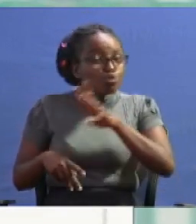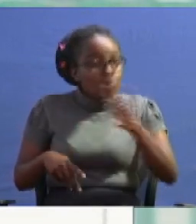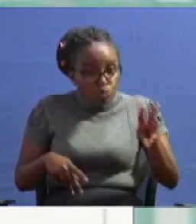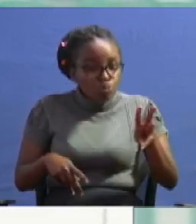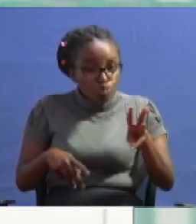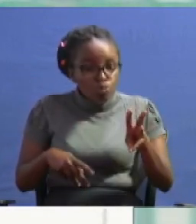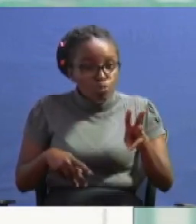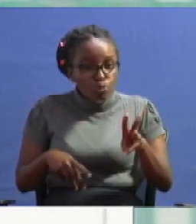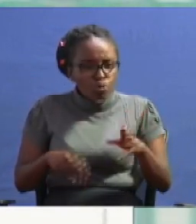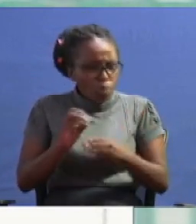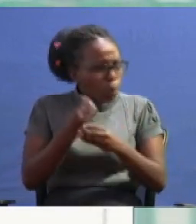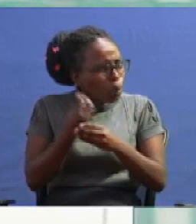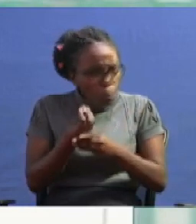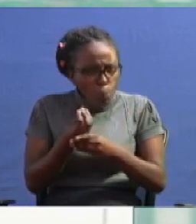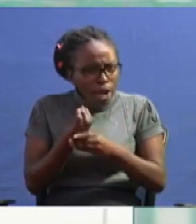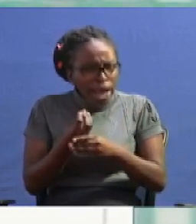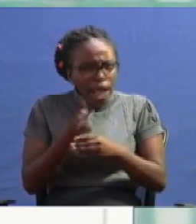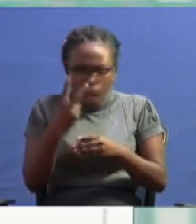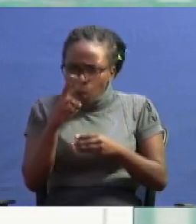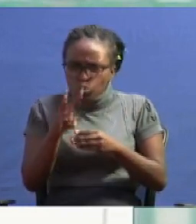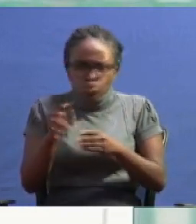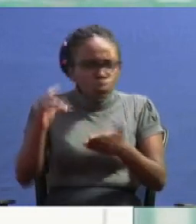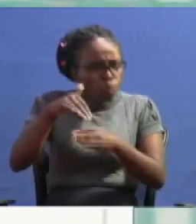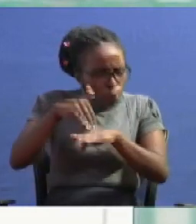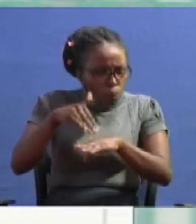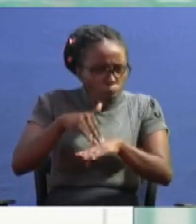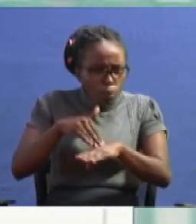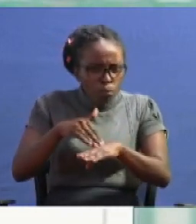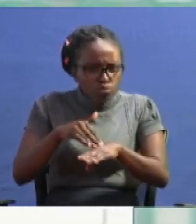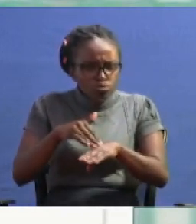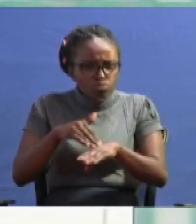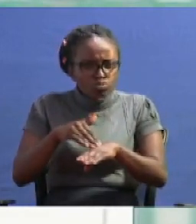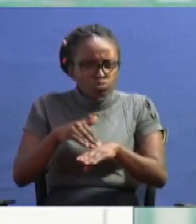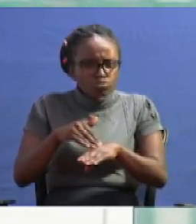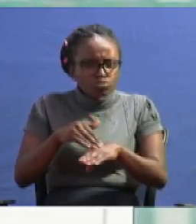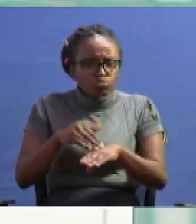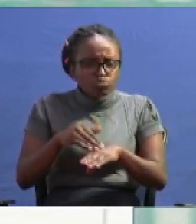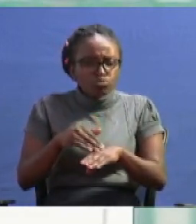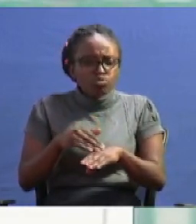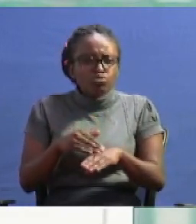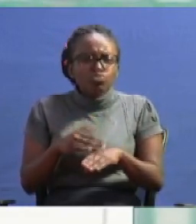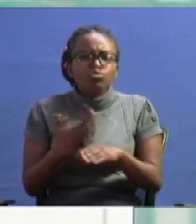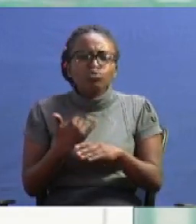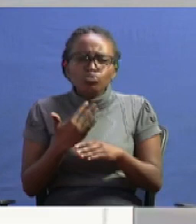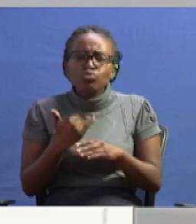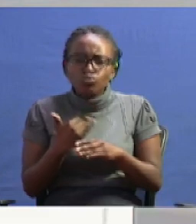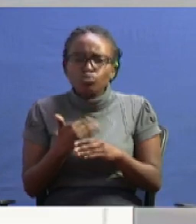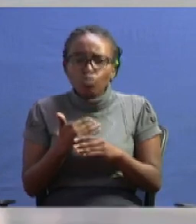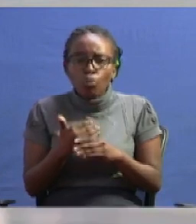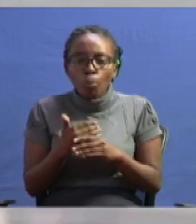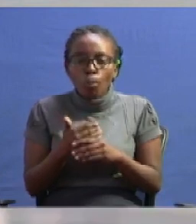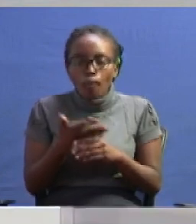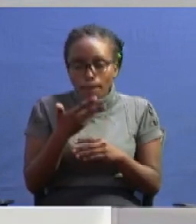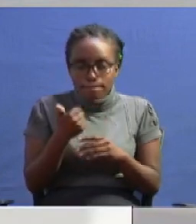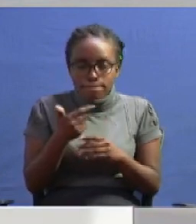we supposed to look at? Because if any interest should ever come first, it is the interest of the people. Okay. Well, we have